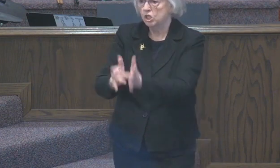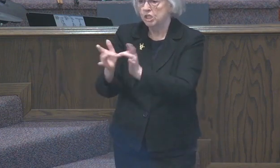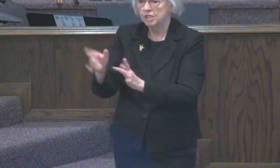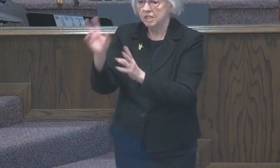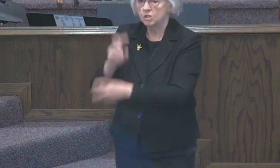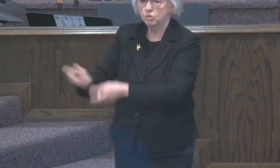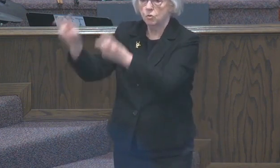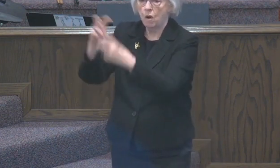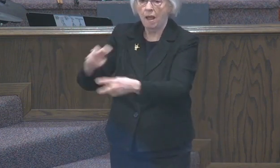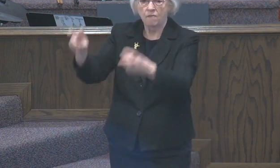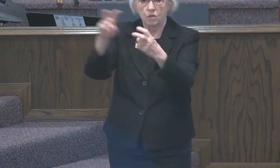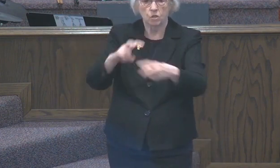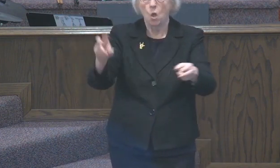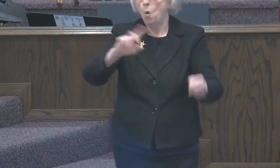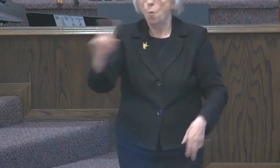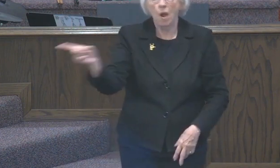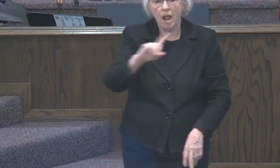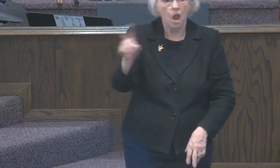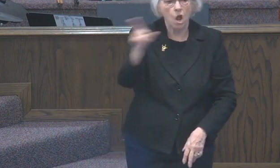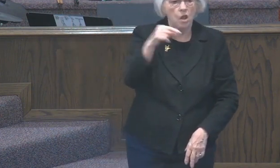be the initiator.